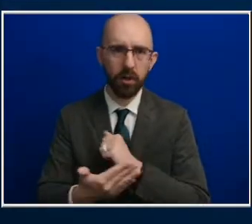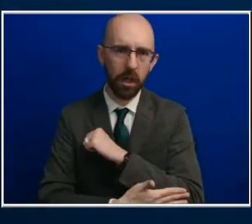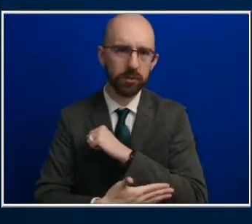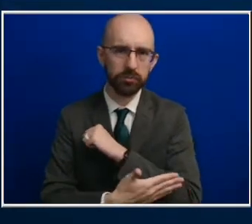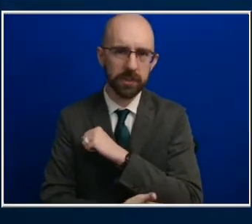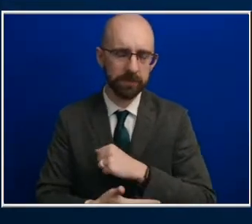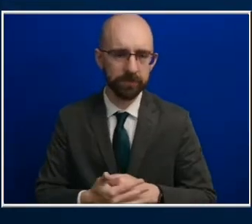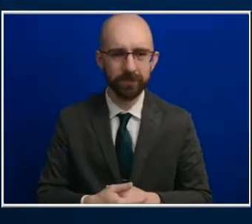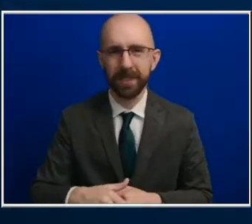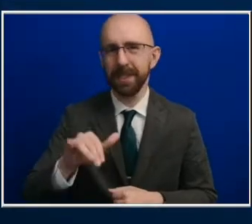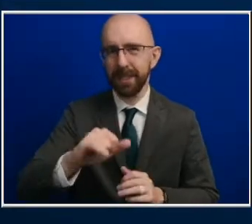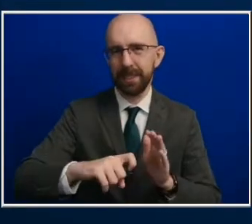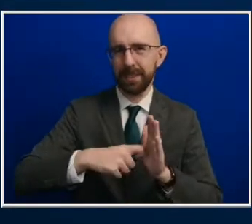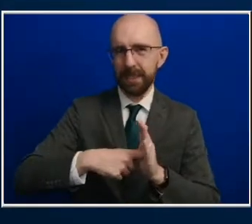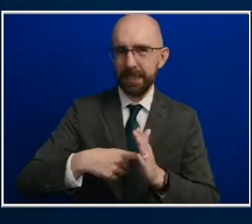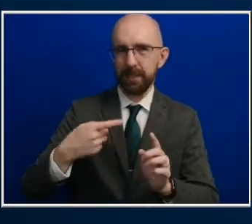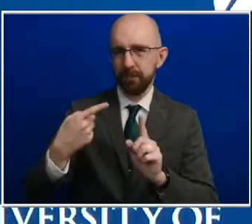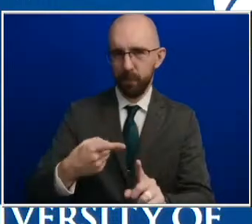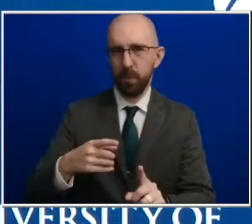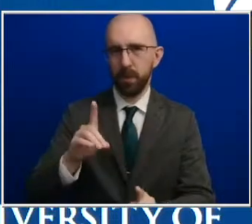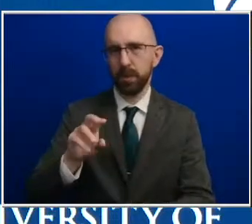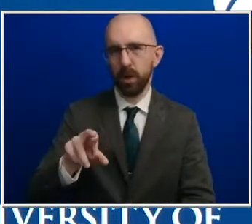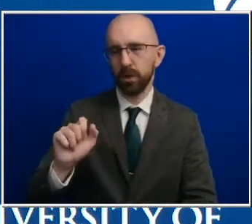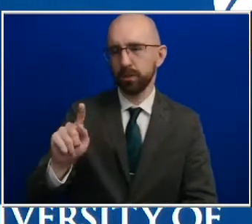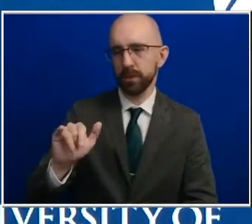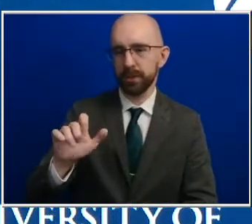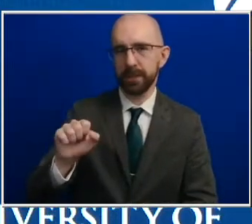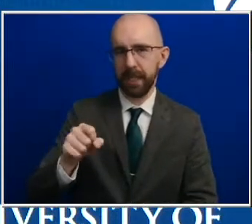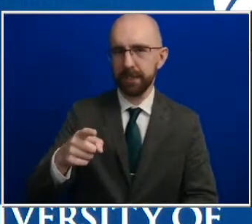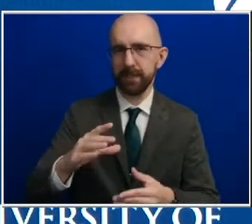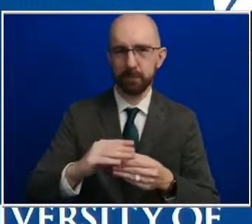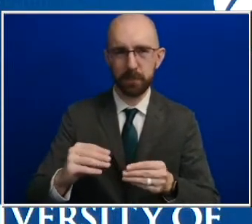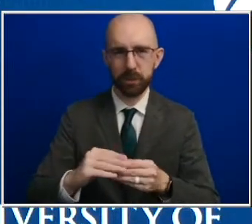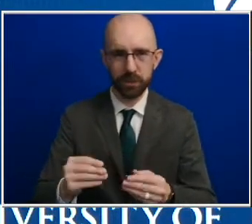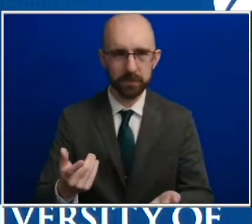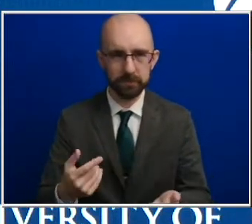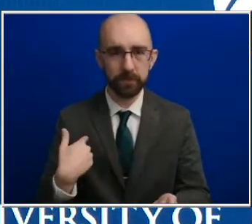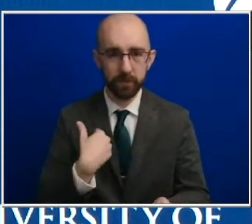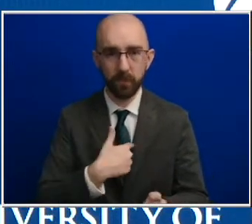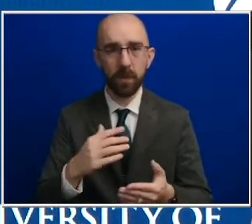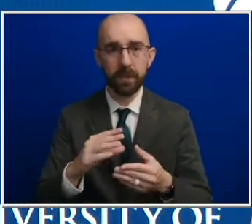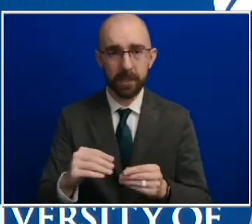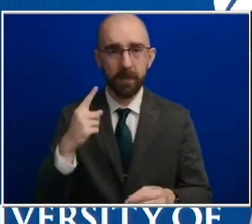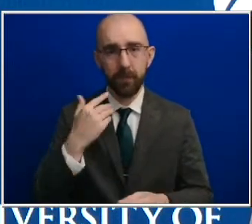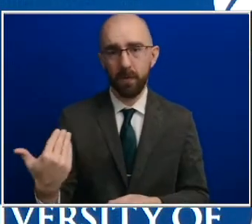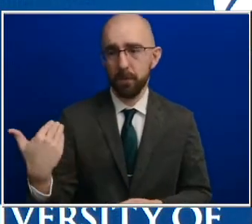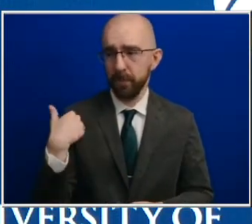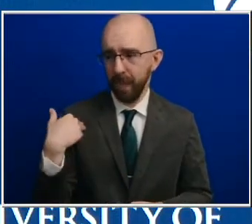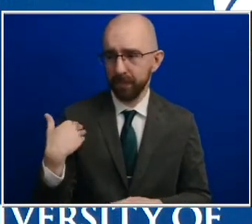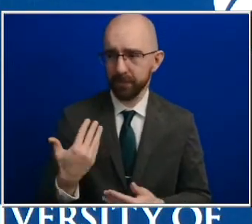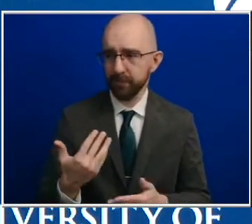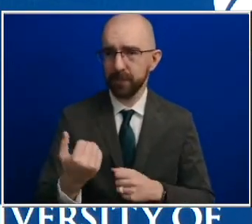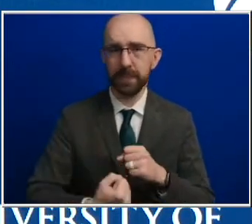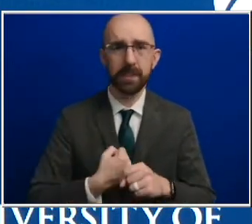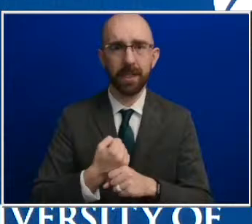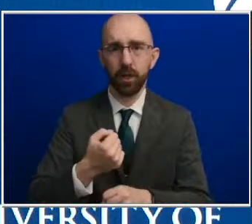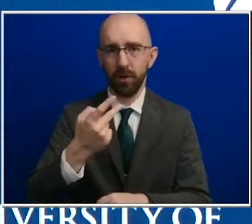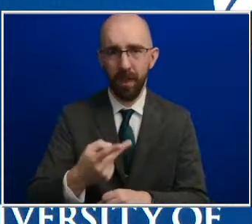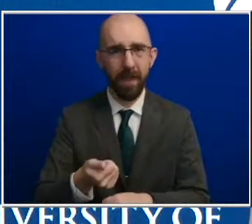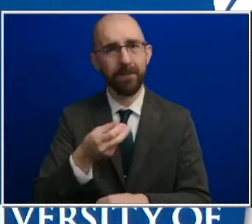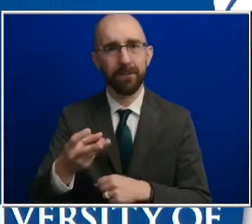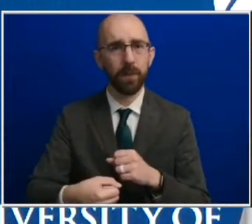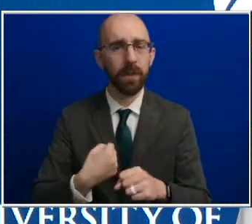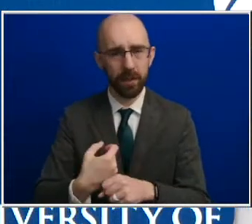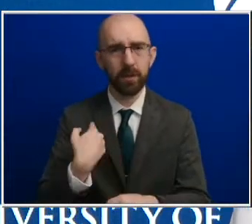the key point that Dr. Stites has made, and we've said this, even for the past, year and a half, couple years, we have said there